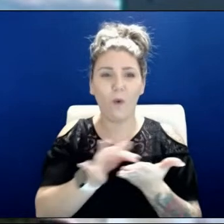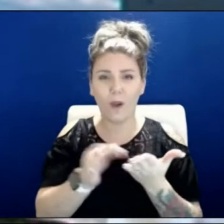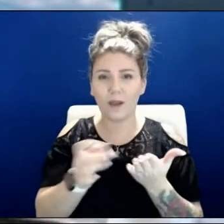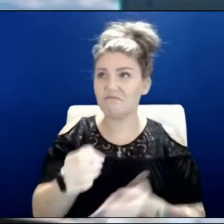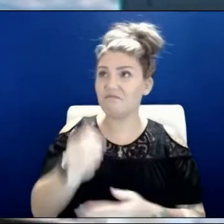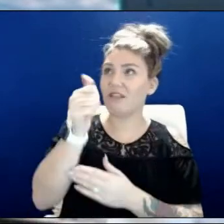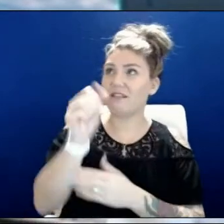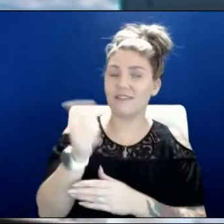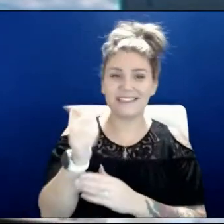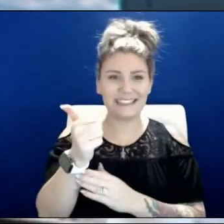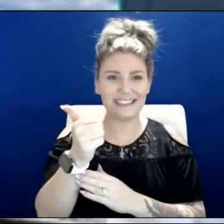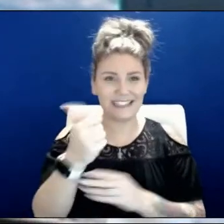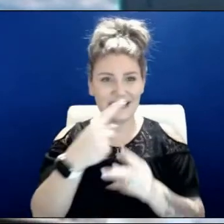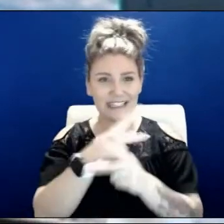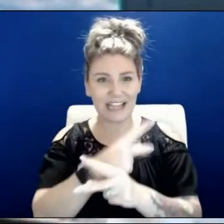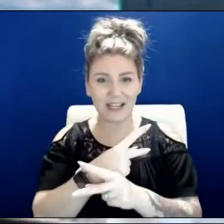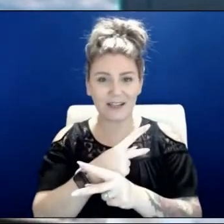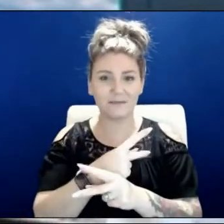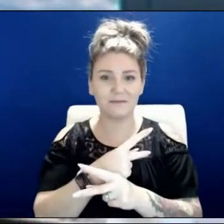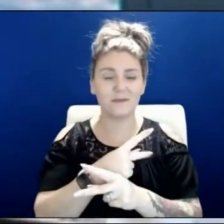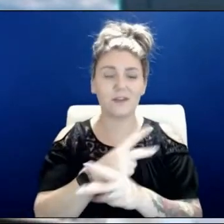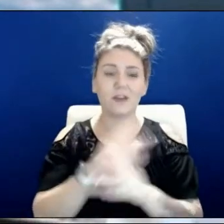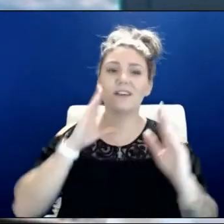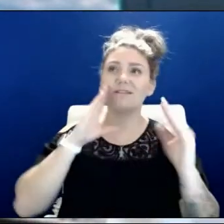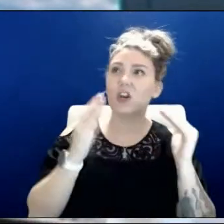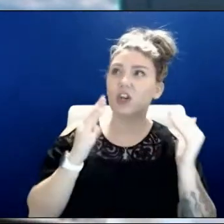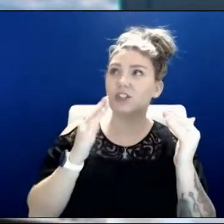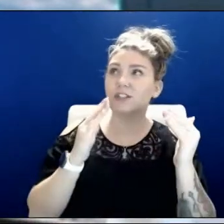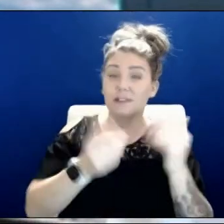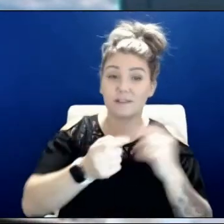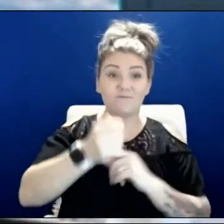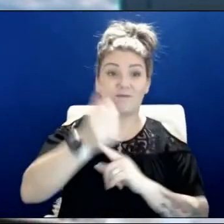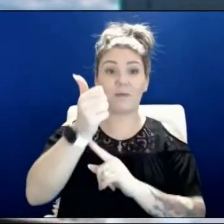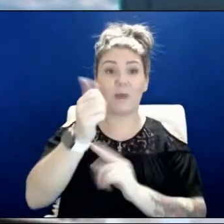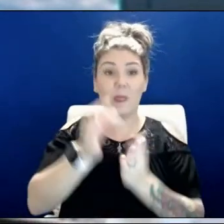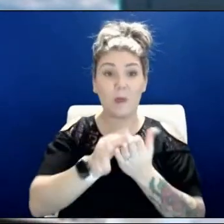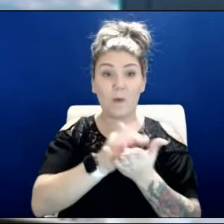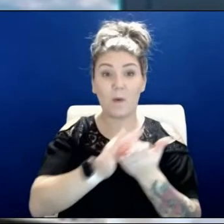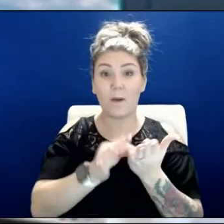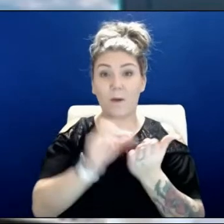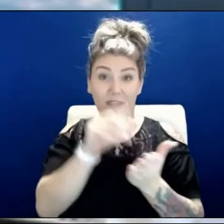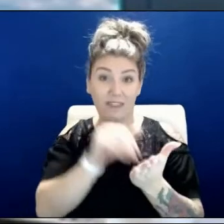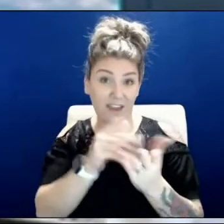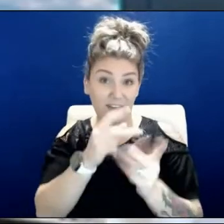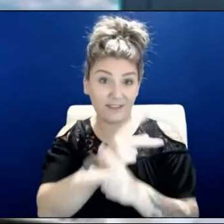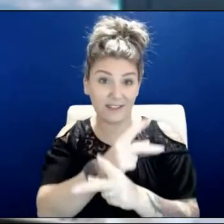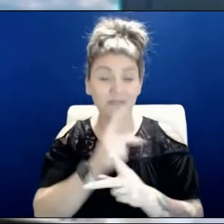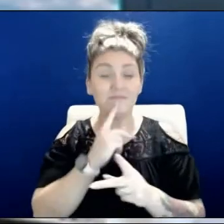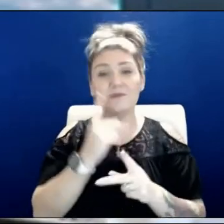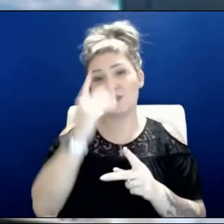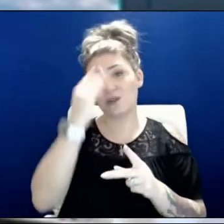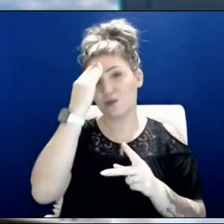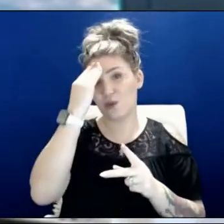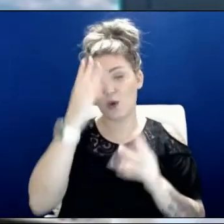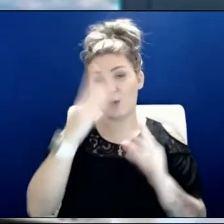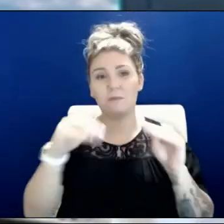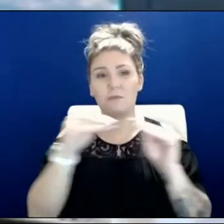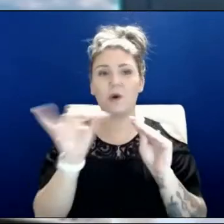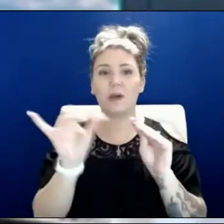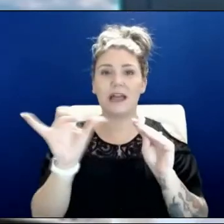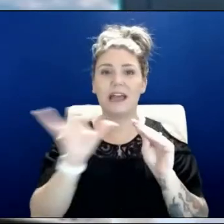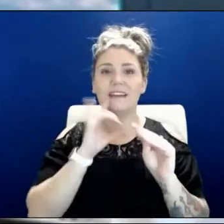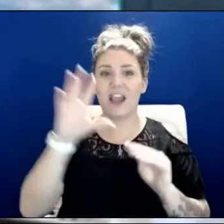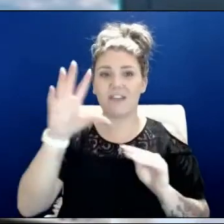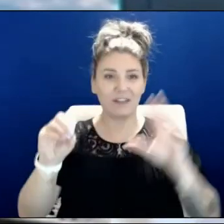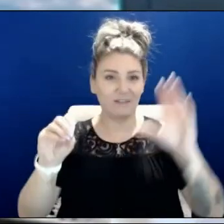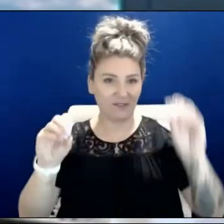times versus flipping a coin 1,000 times, you know that you're more likely to get a 50-50 spread